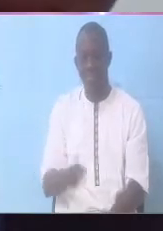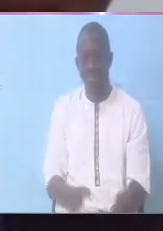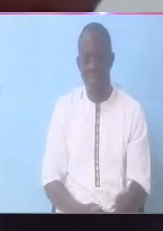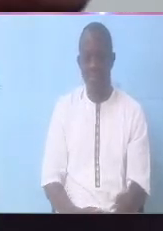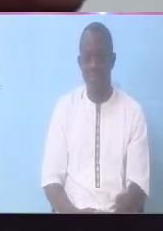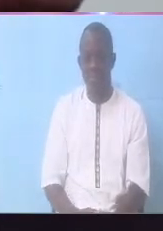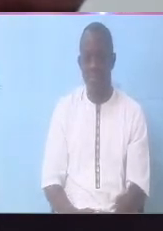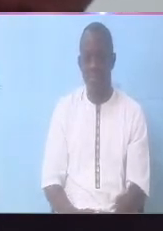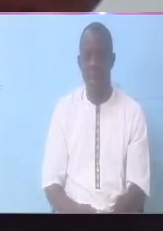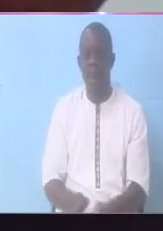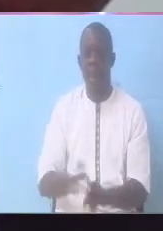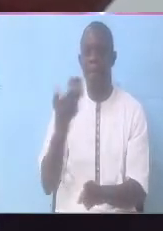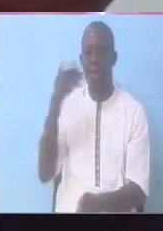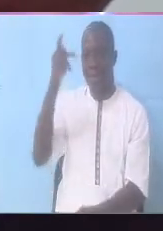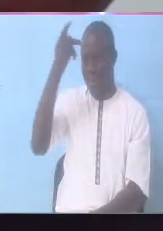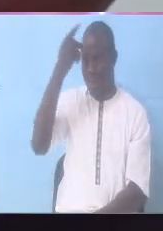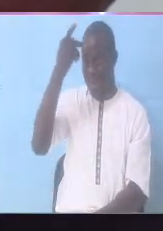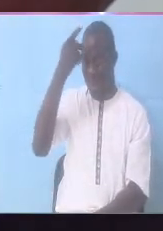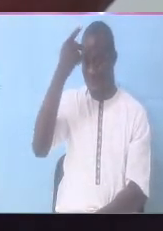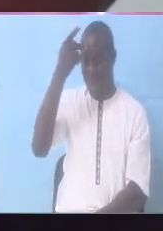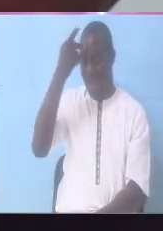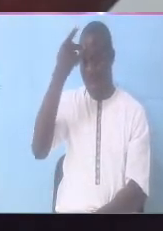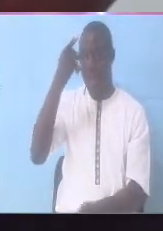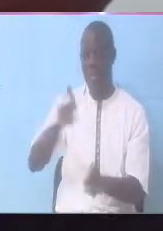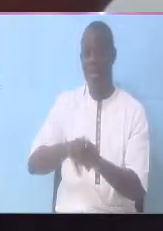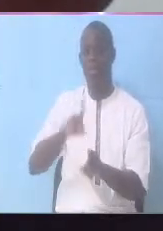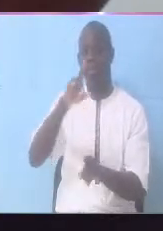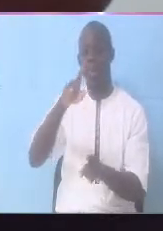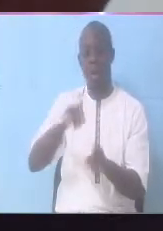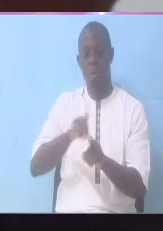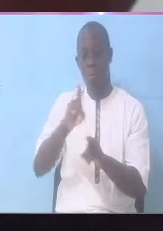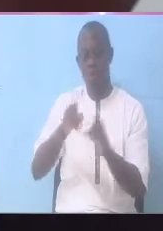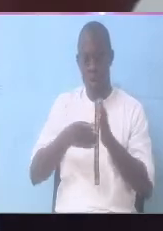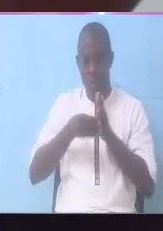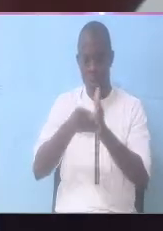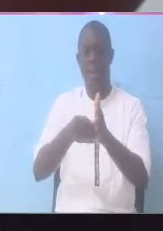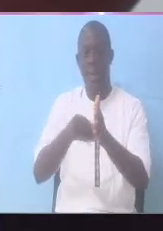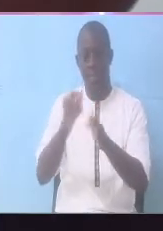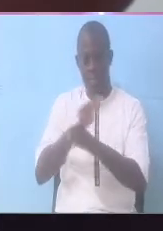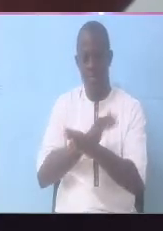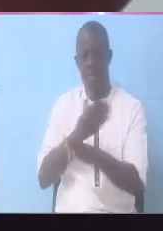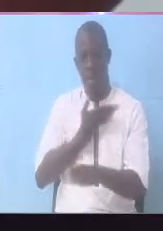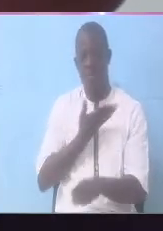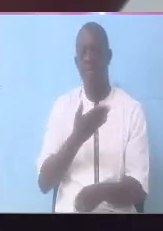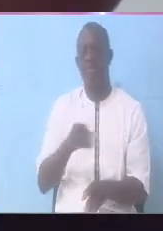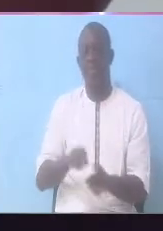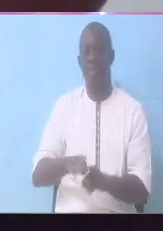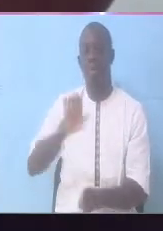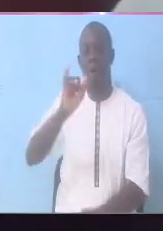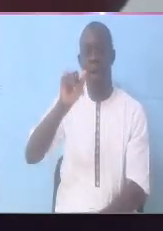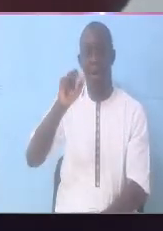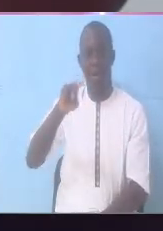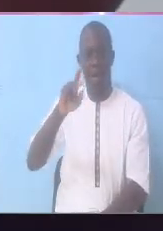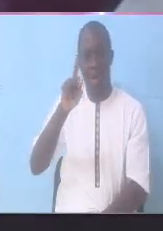Kanilai Camp Commander. Kanilai Post. Kanilai Post. Yes. Yes.